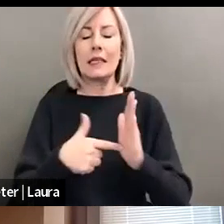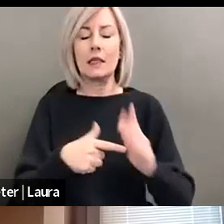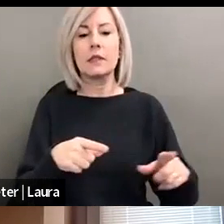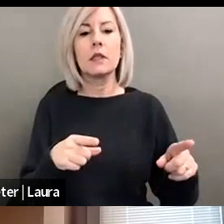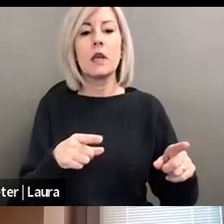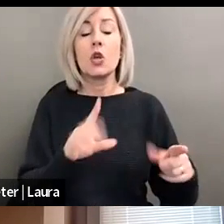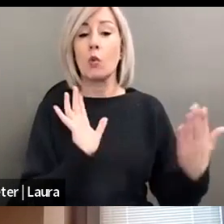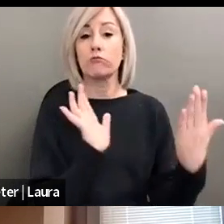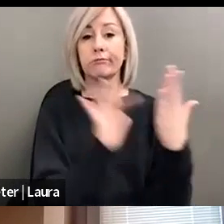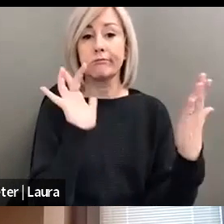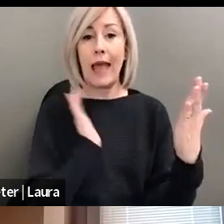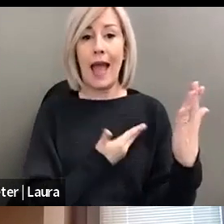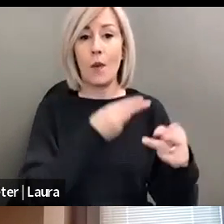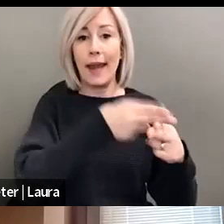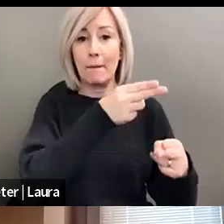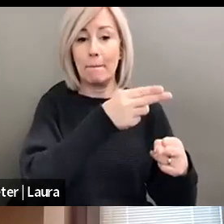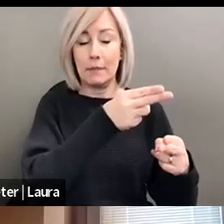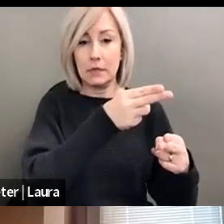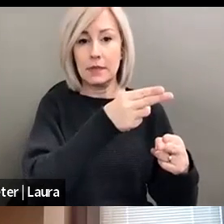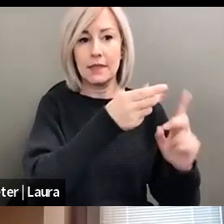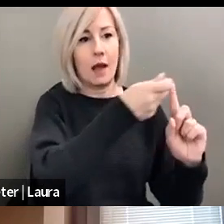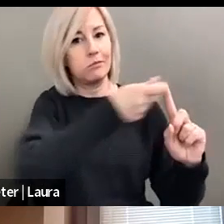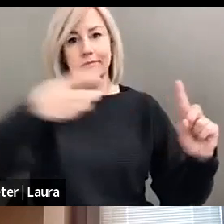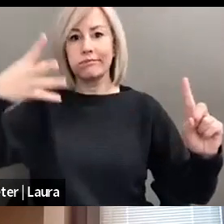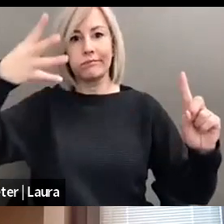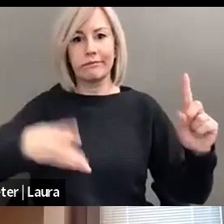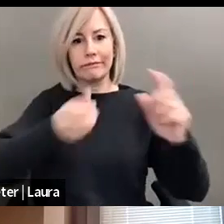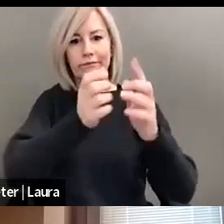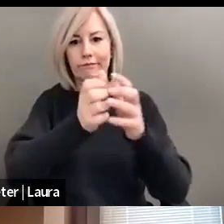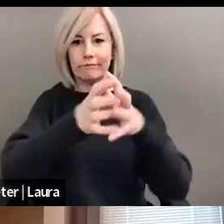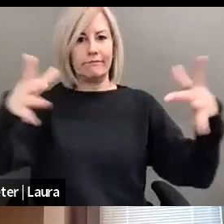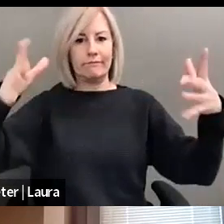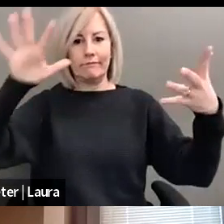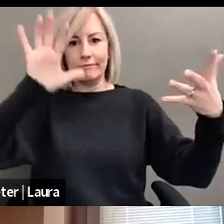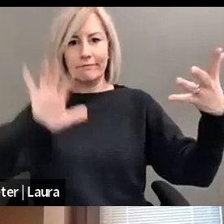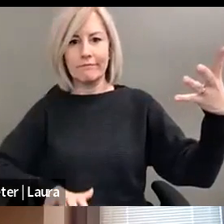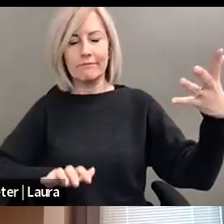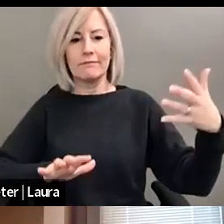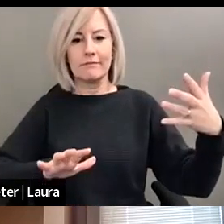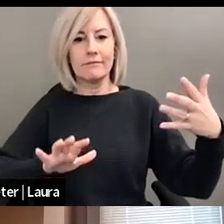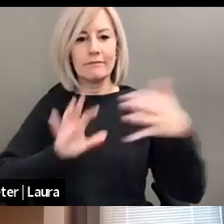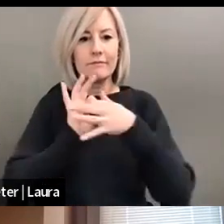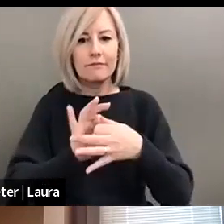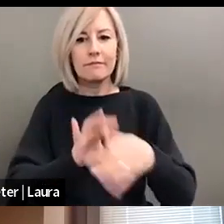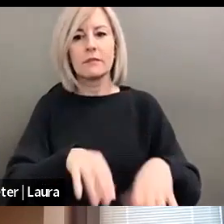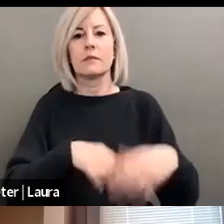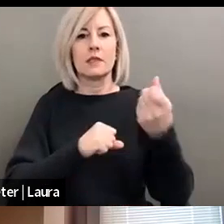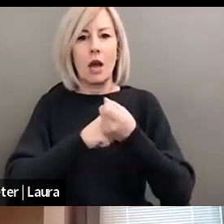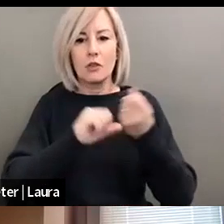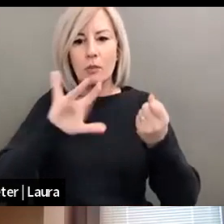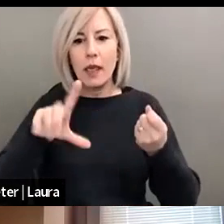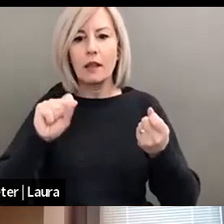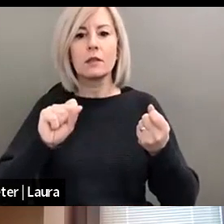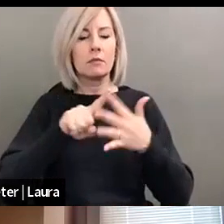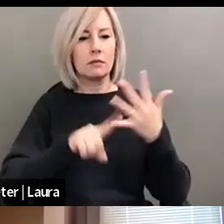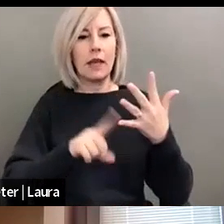on our names, and then you have a whole plethora of pieces around that, and you can say sponsored bills. You can press on that and see